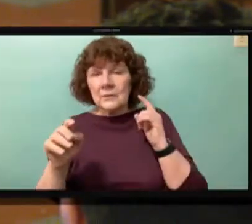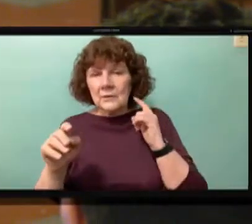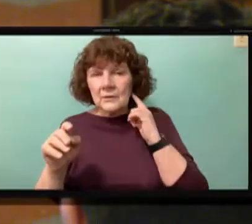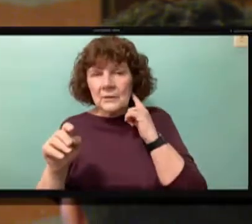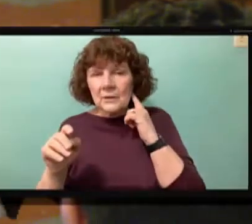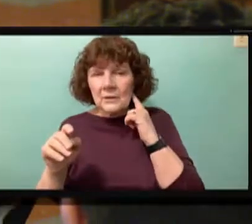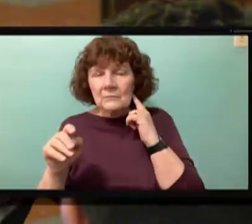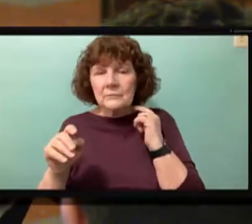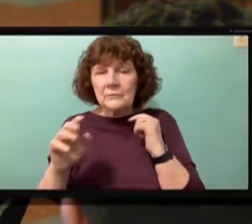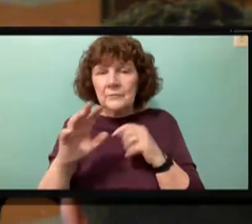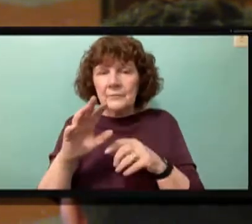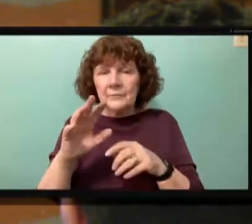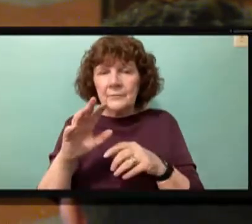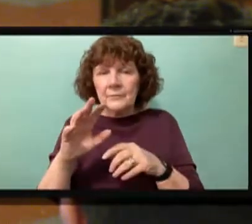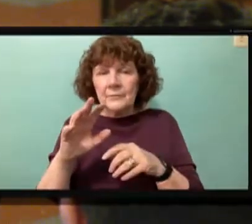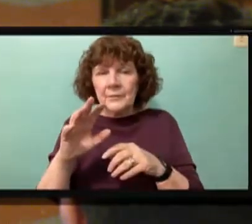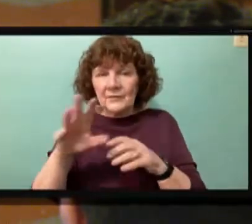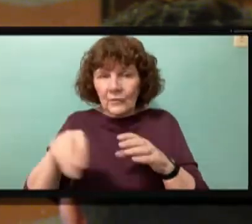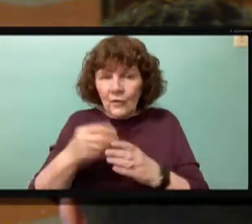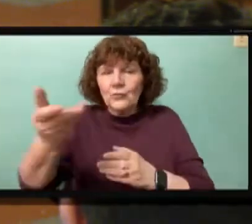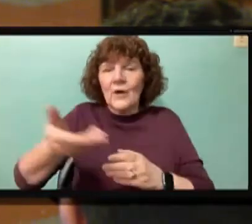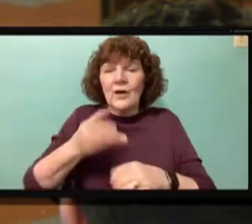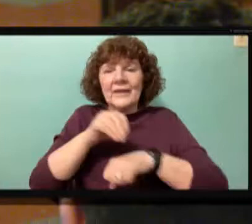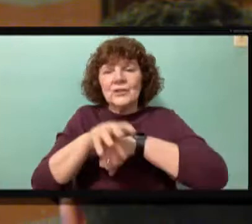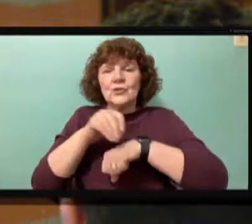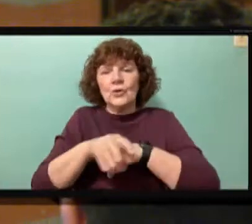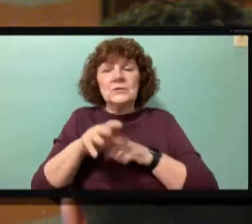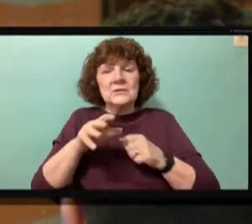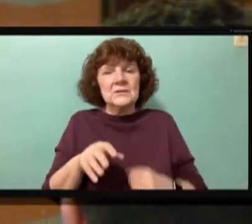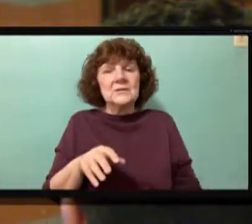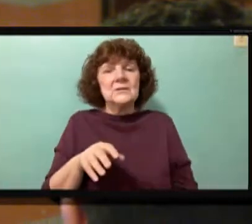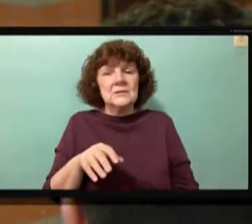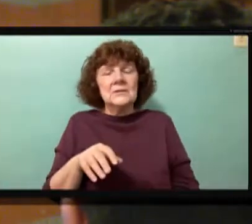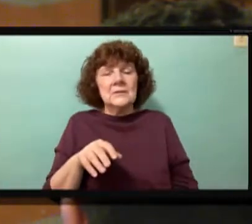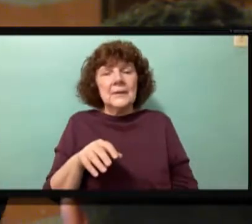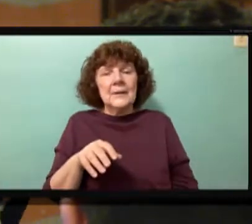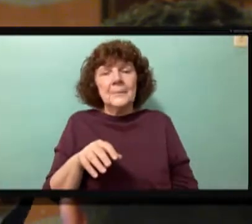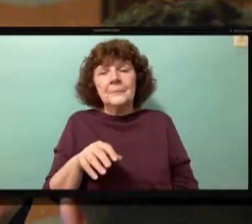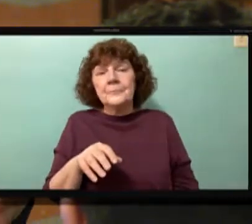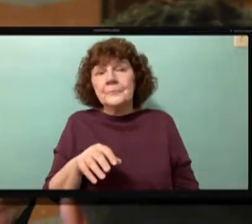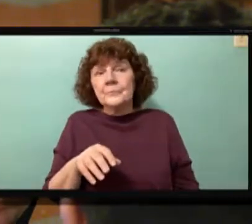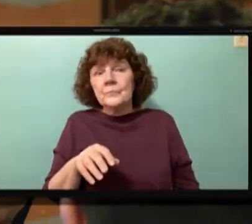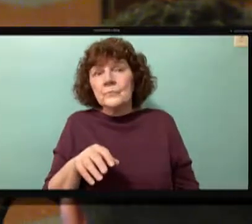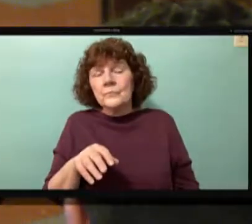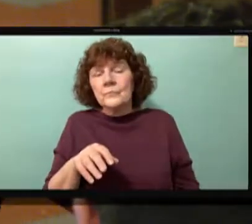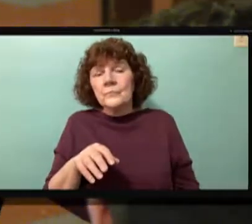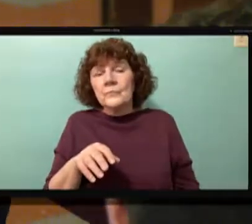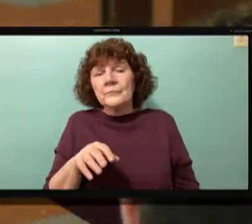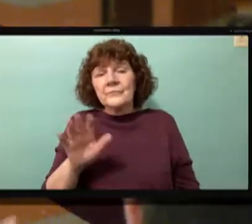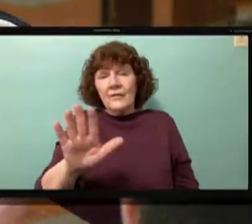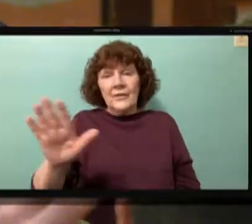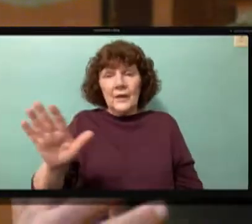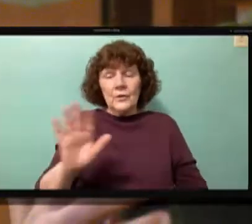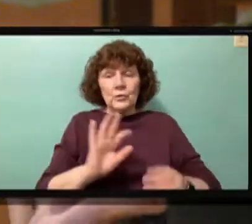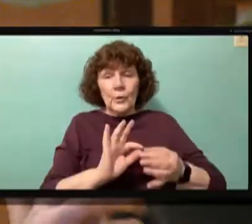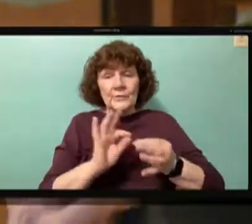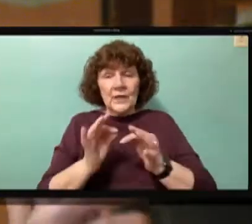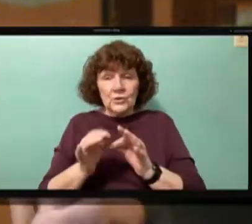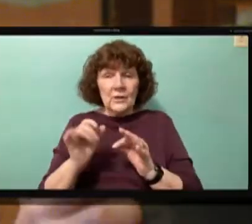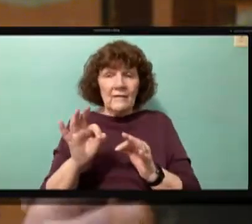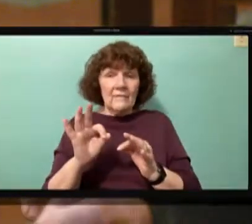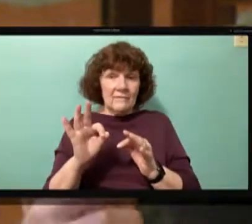ARPA consultant auditor, to get their interpretation of whether the